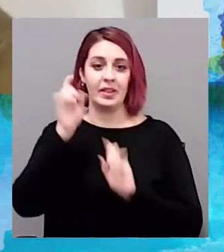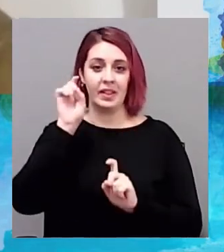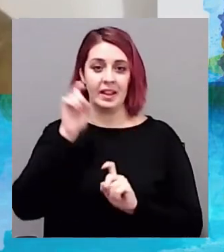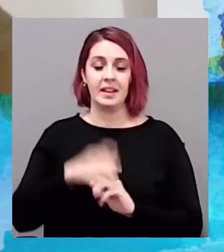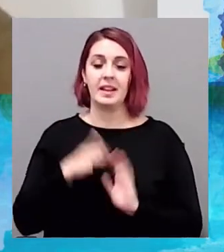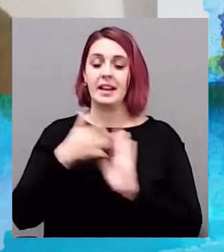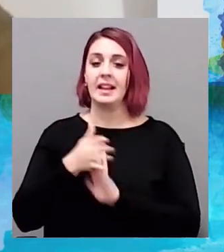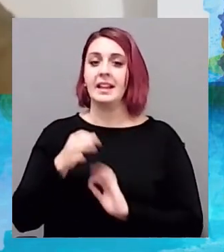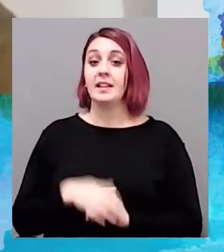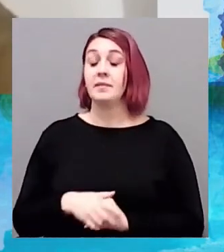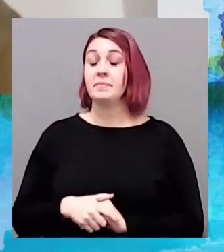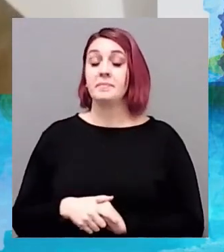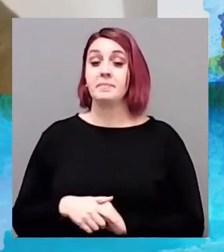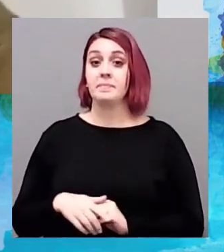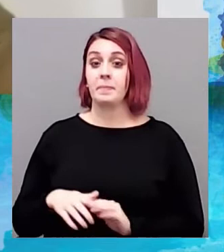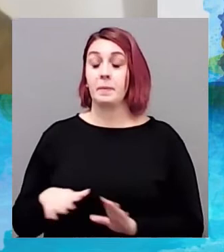description.